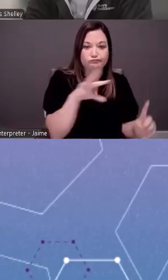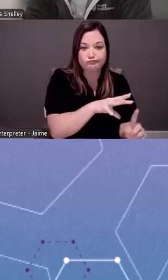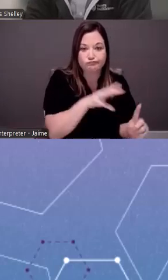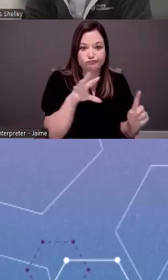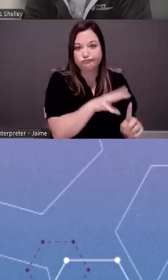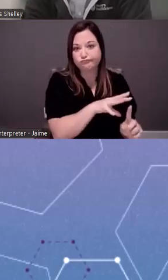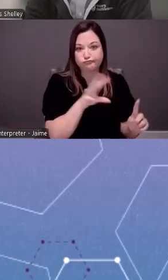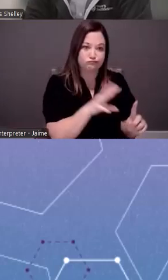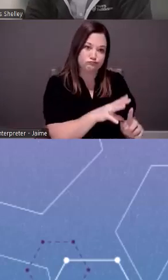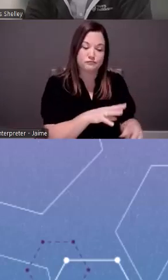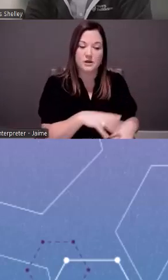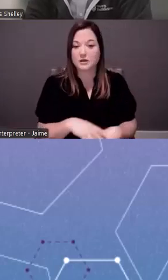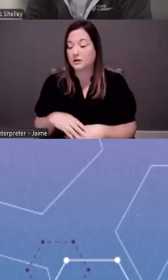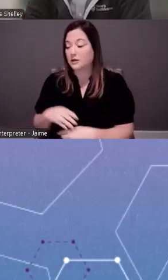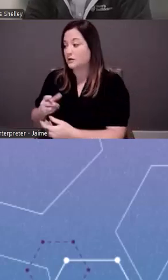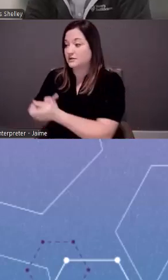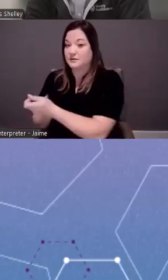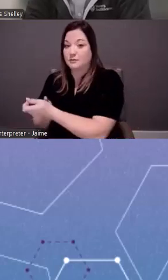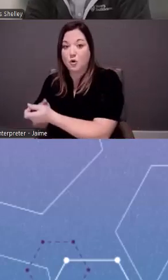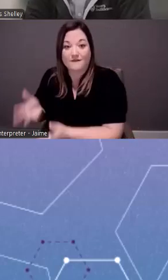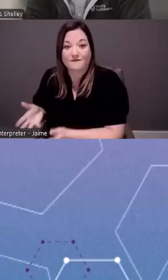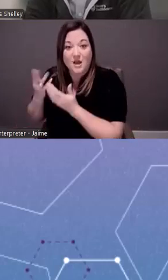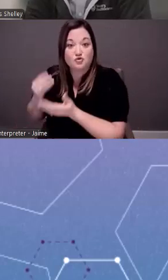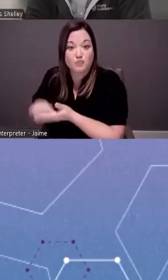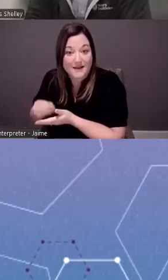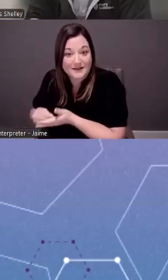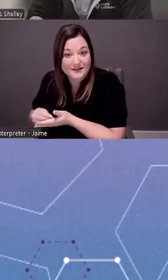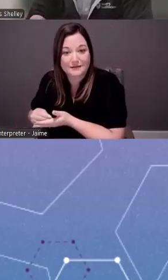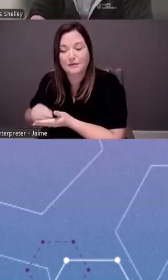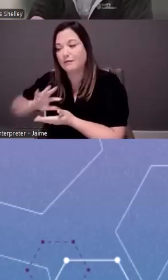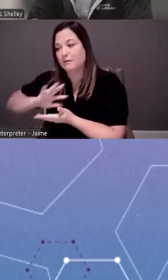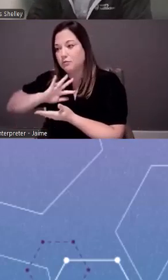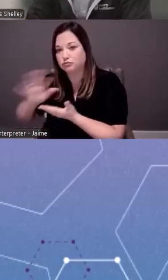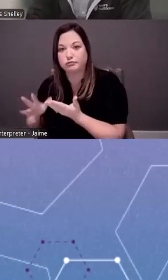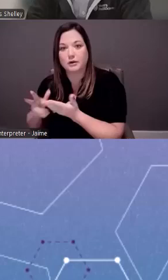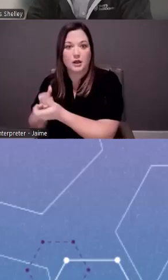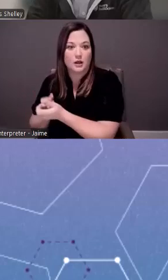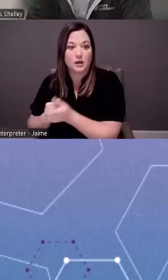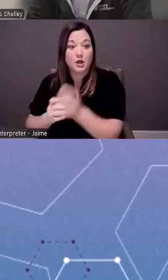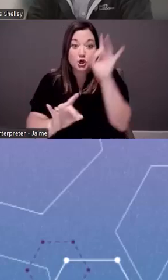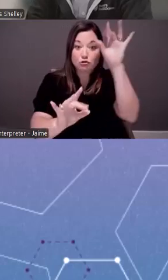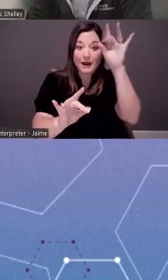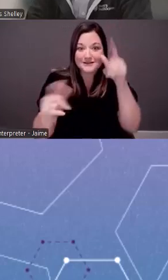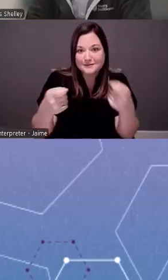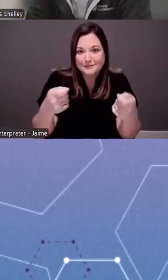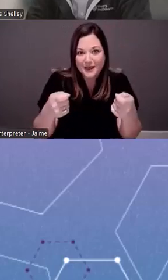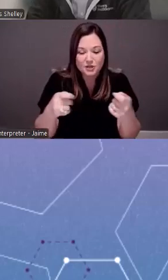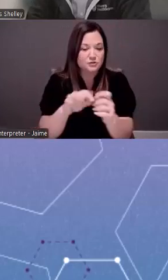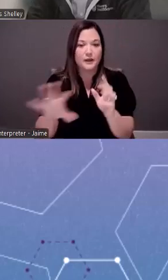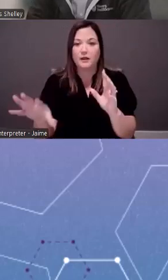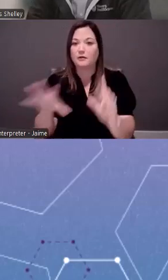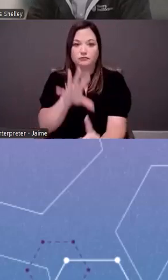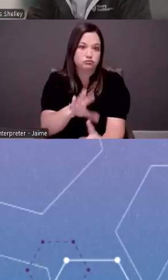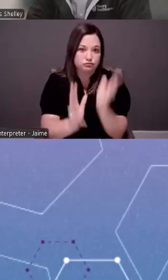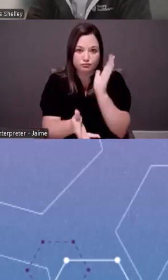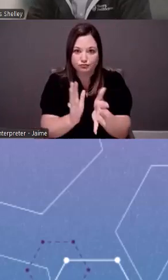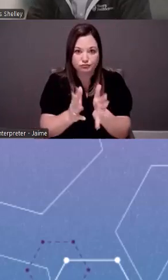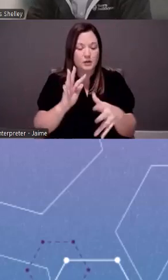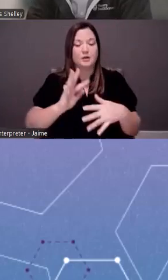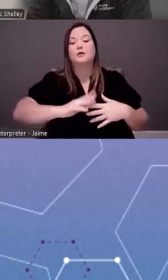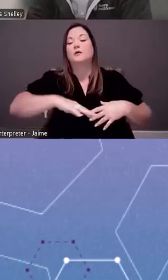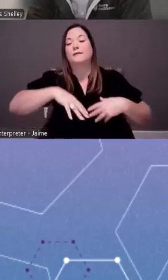they need to help support the fundraising, and there's just ongoing crisis management of whatever kind is